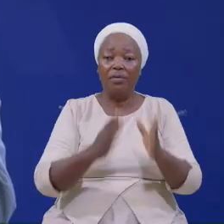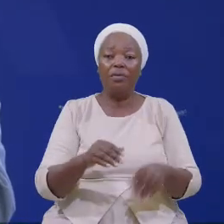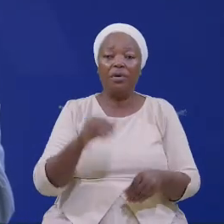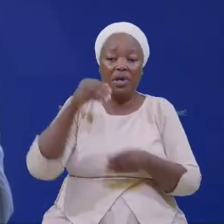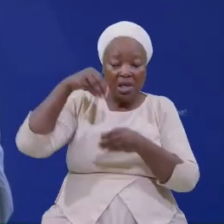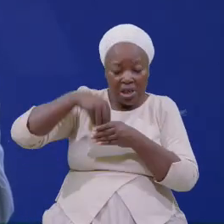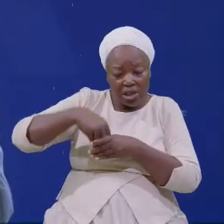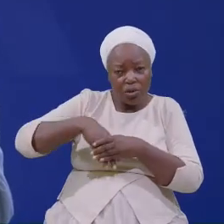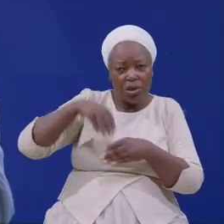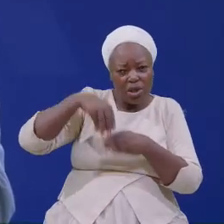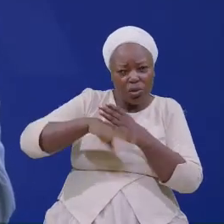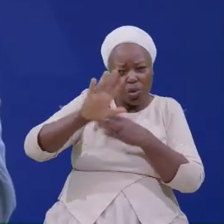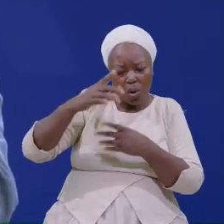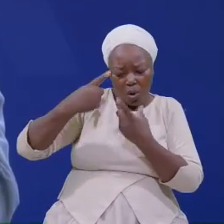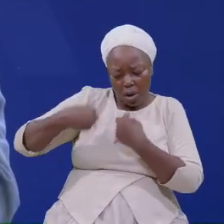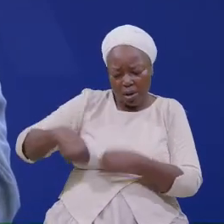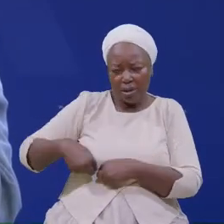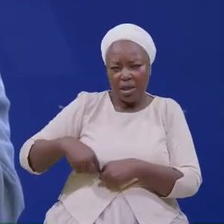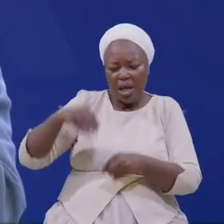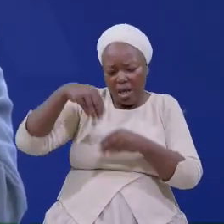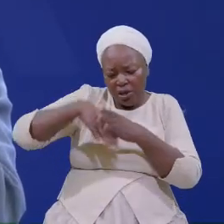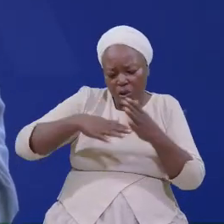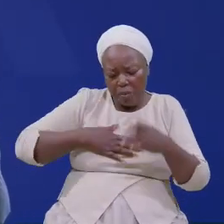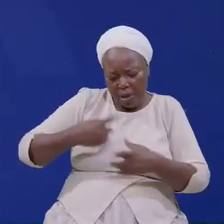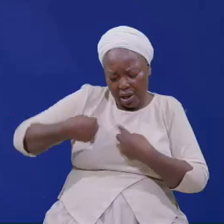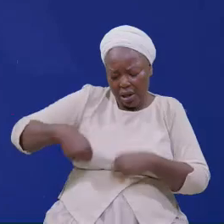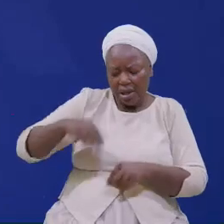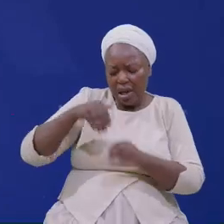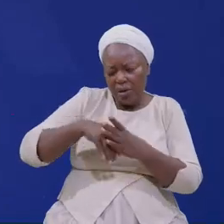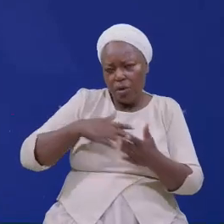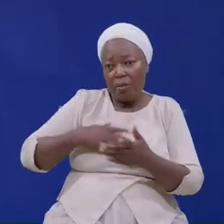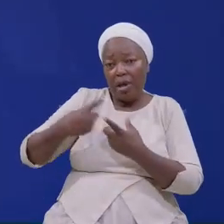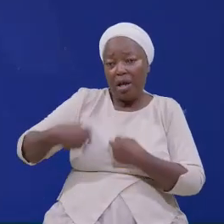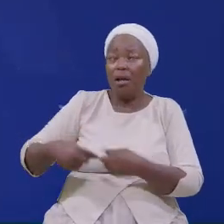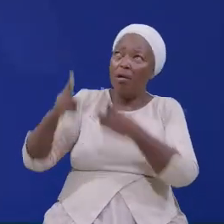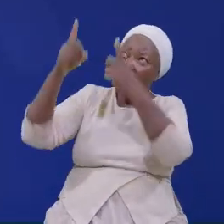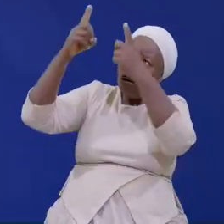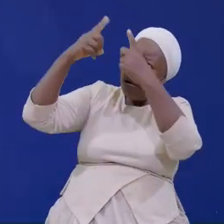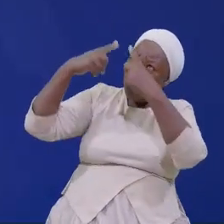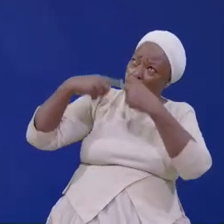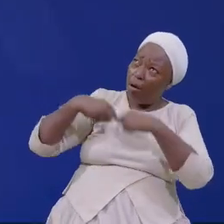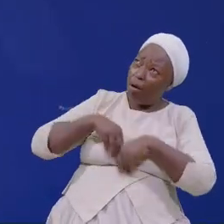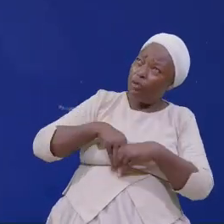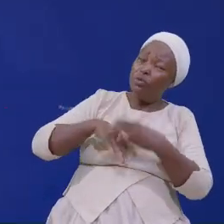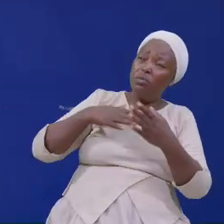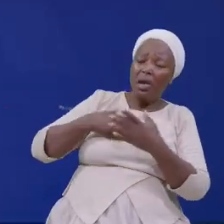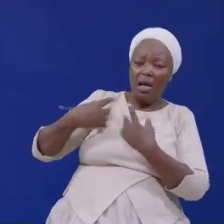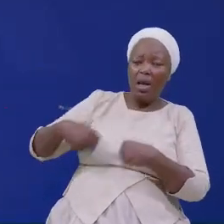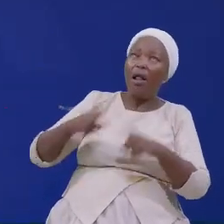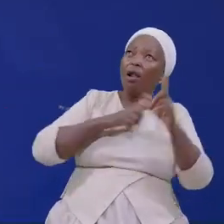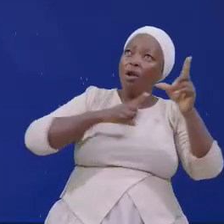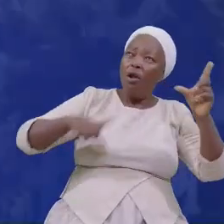Into my heart. Into my heart. Come into my heart,